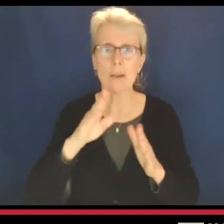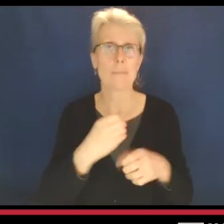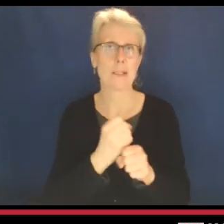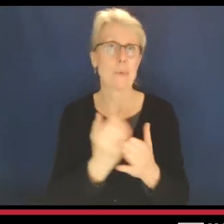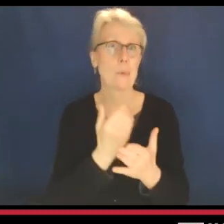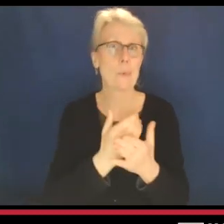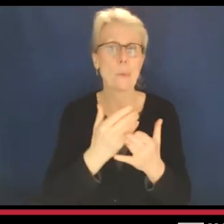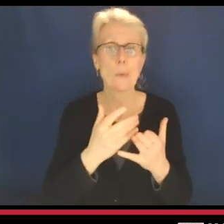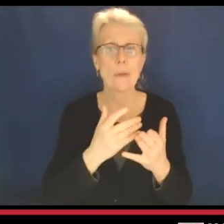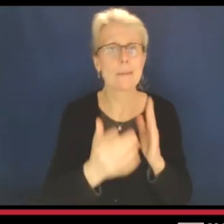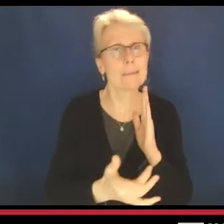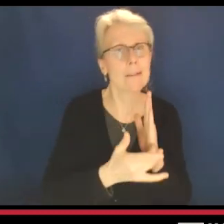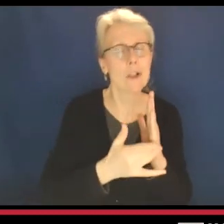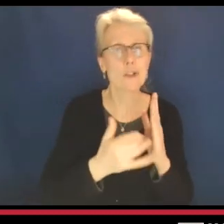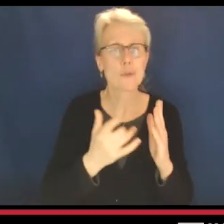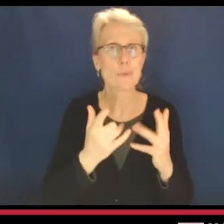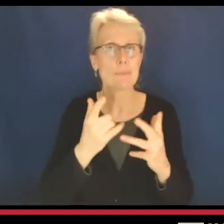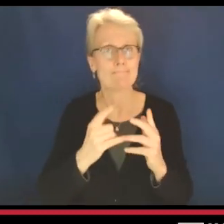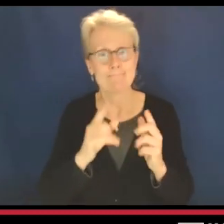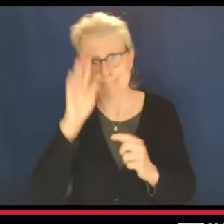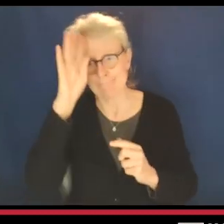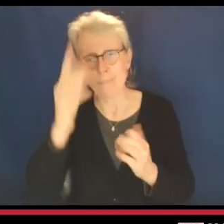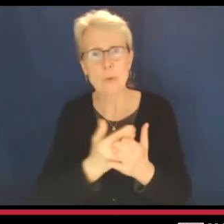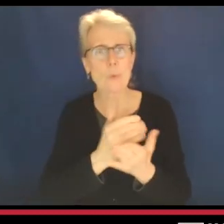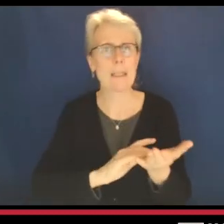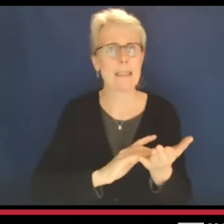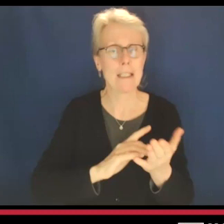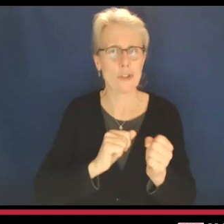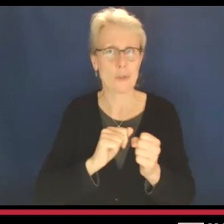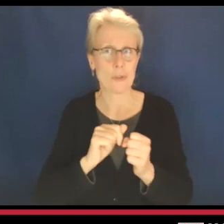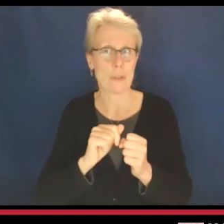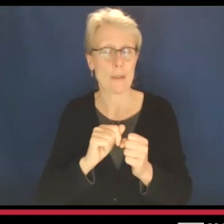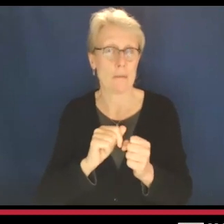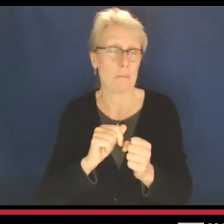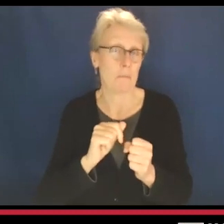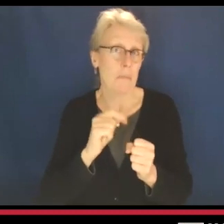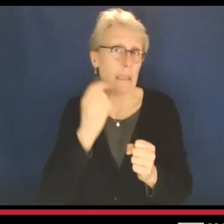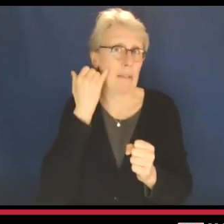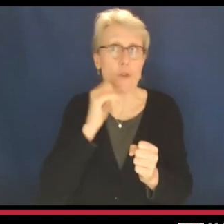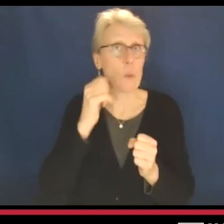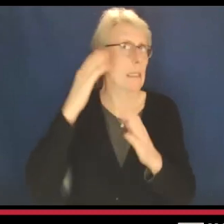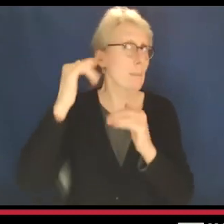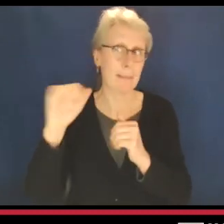as a hedge against the emergence of something we don't anticipate.